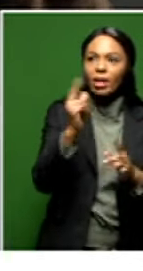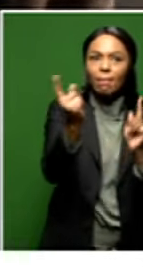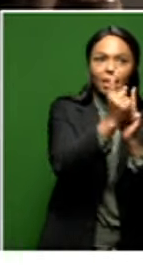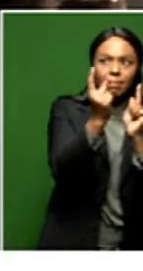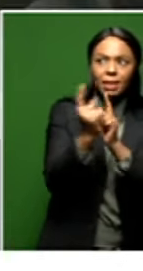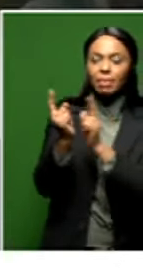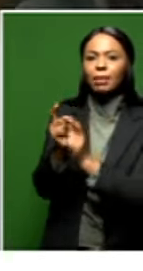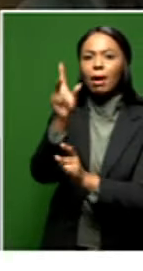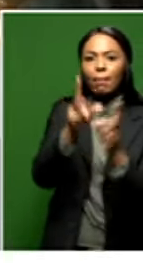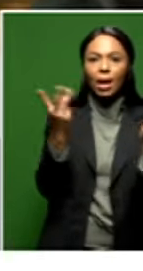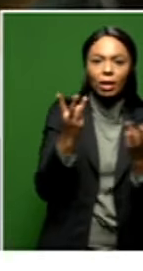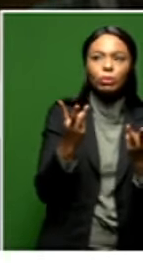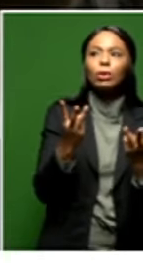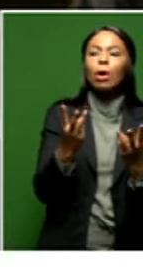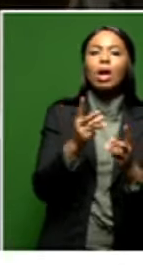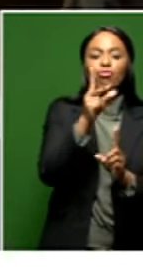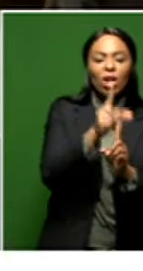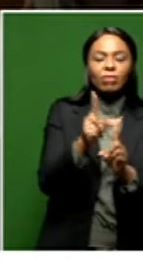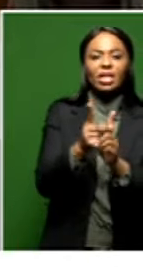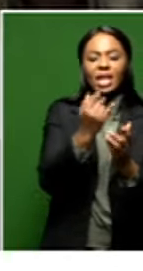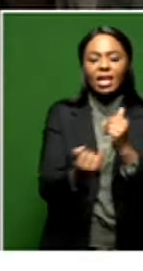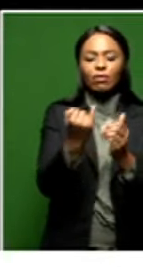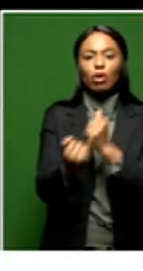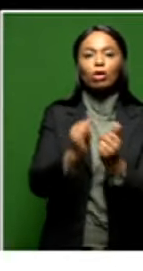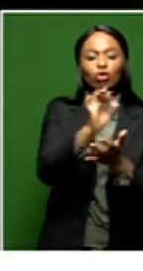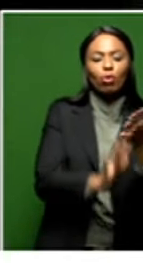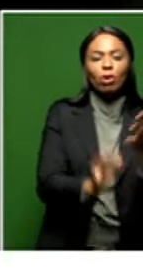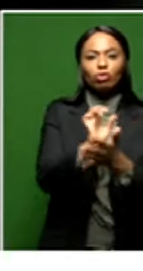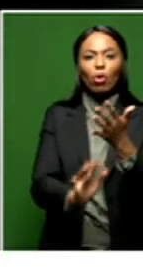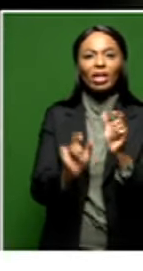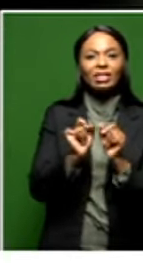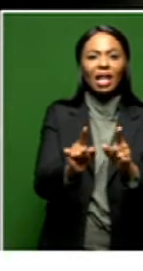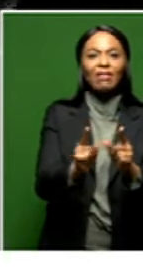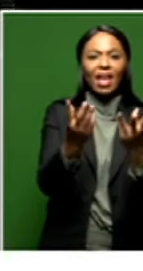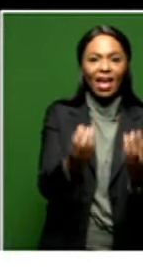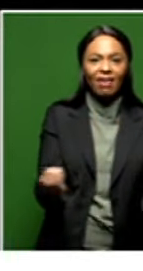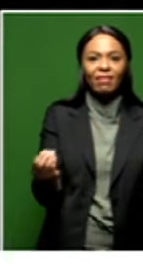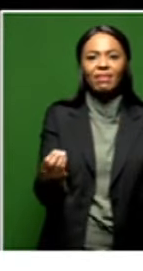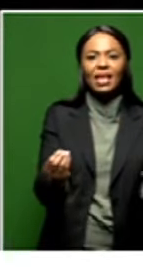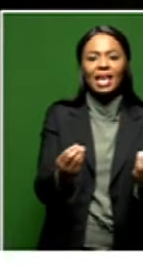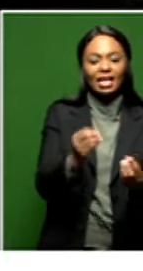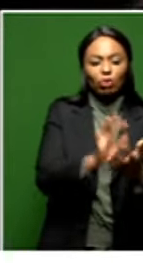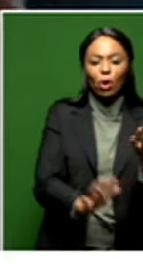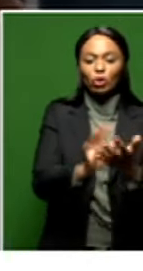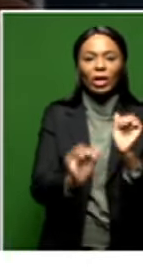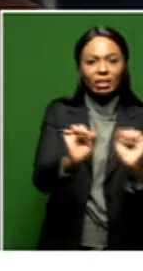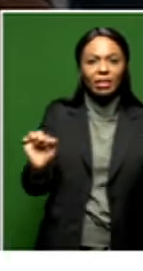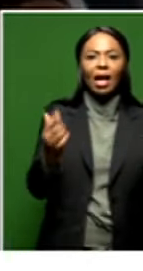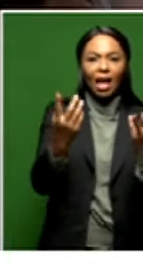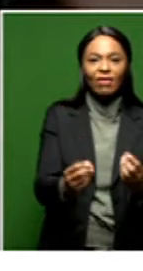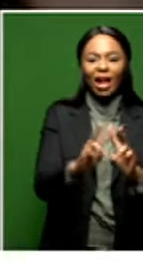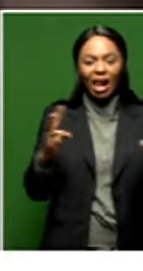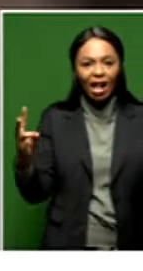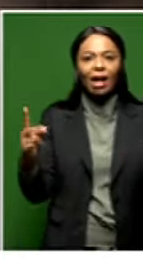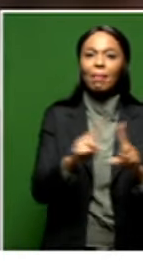story, and never to judge on it for how they act or how they do life, and just